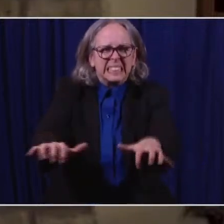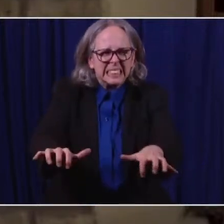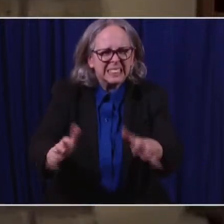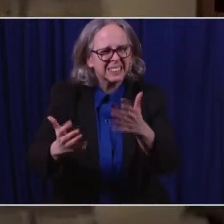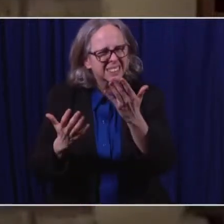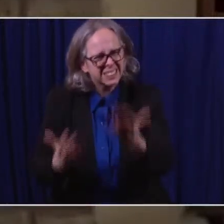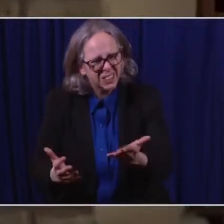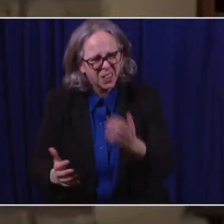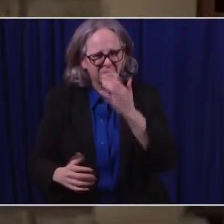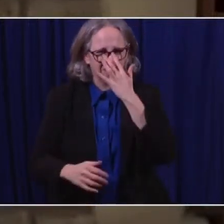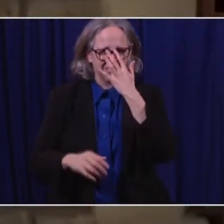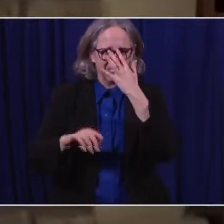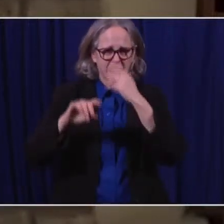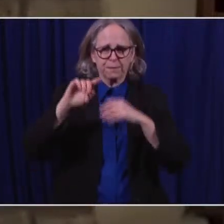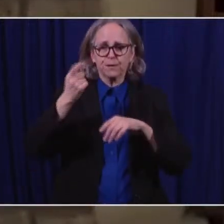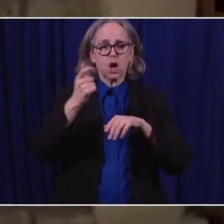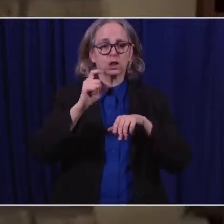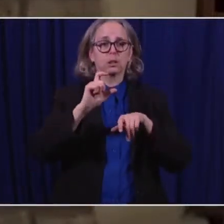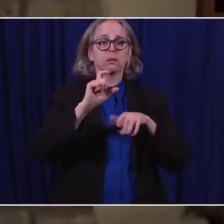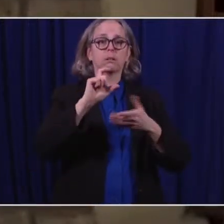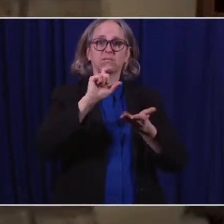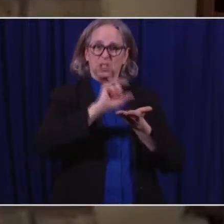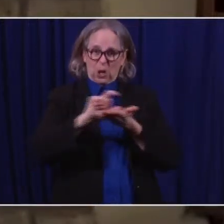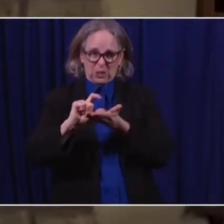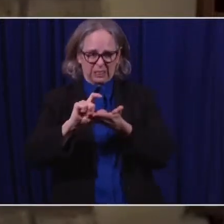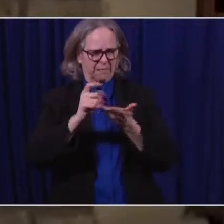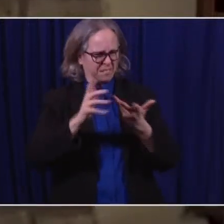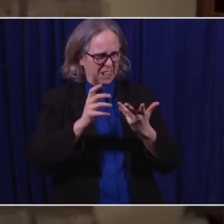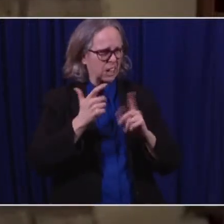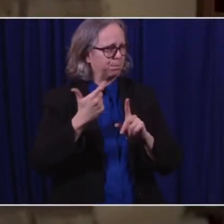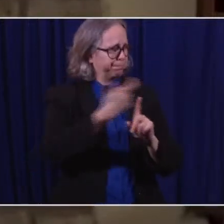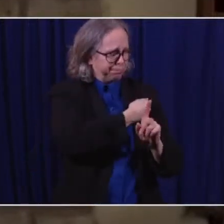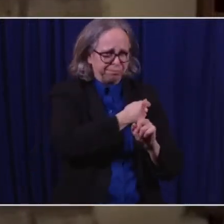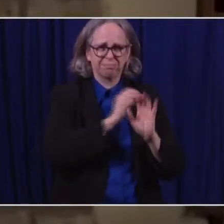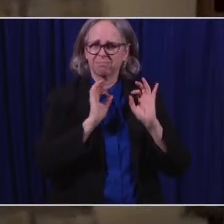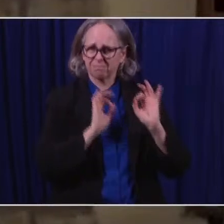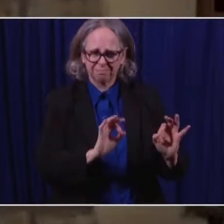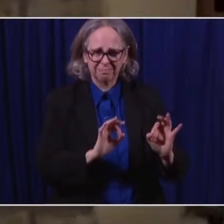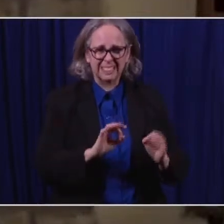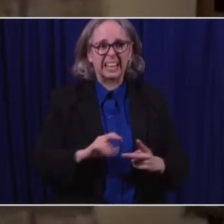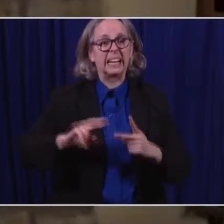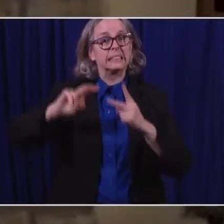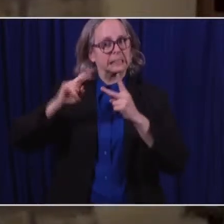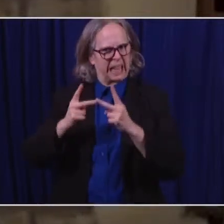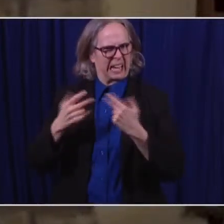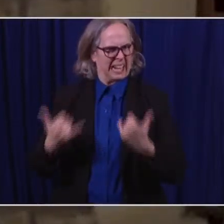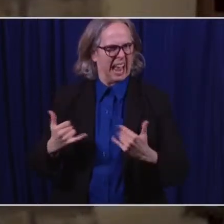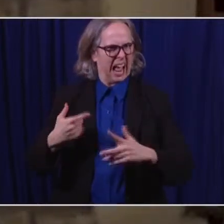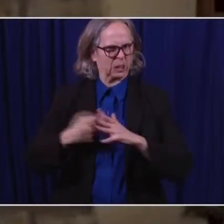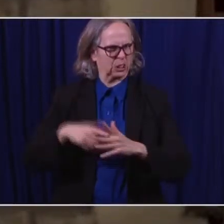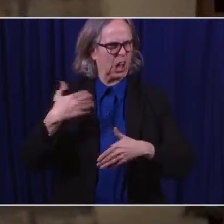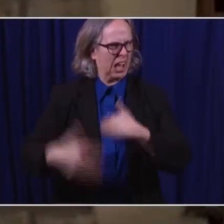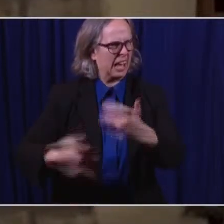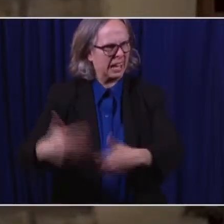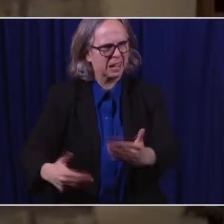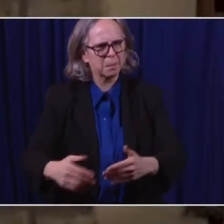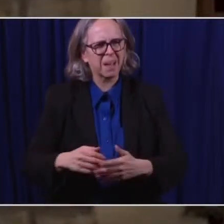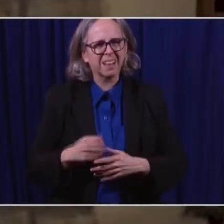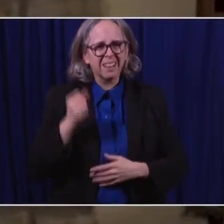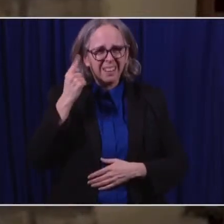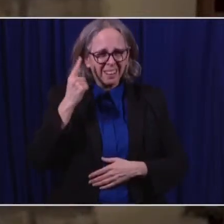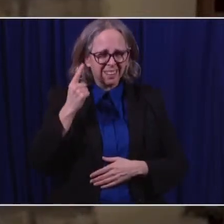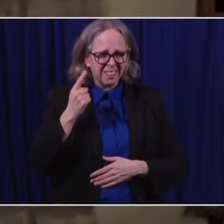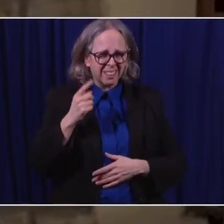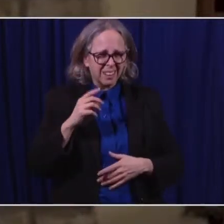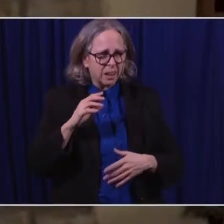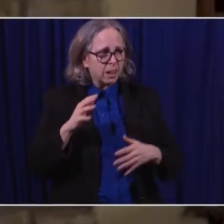done. Second, we are actually second in the nation for number of people